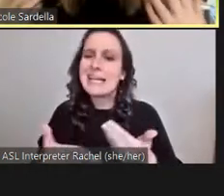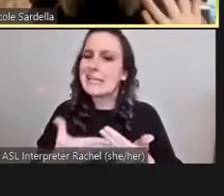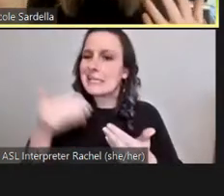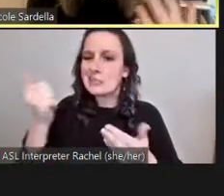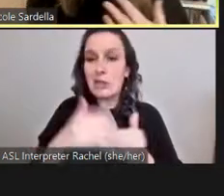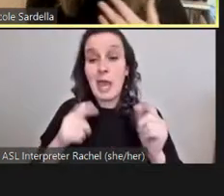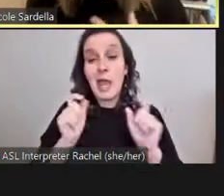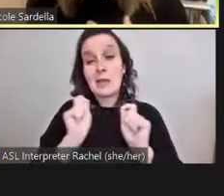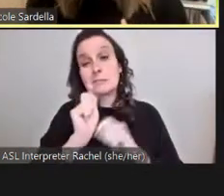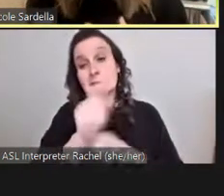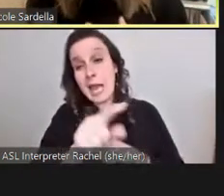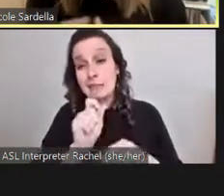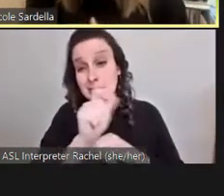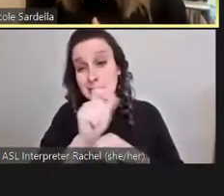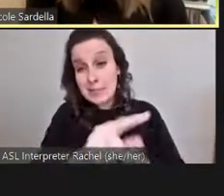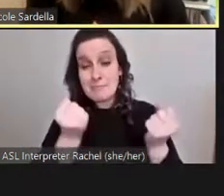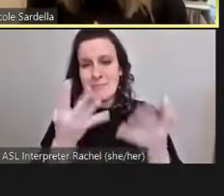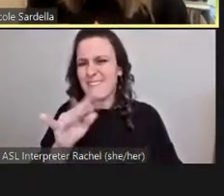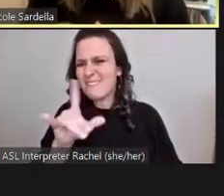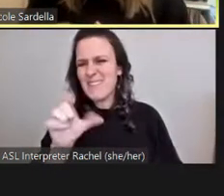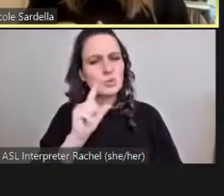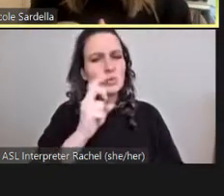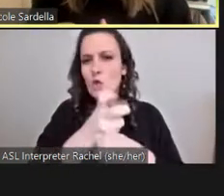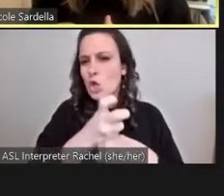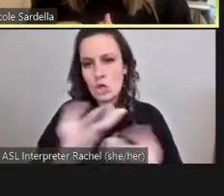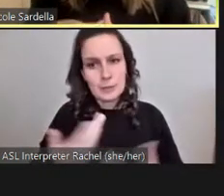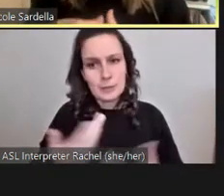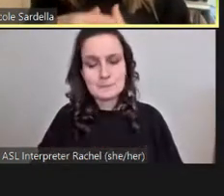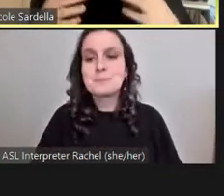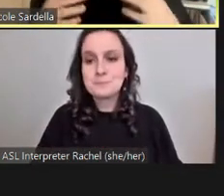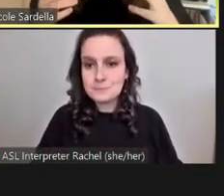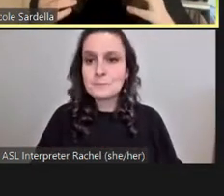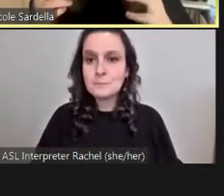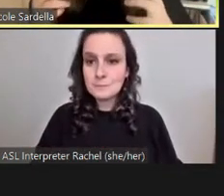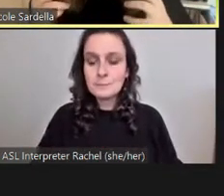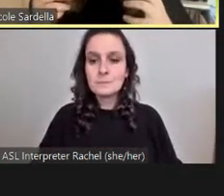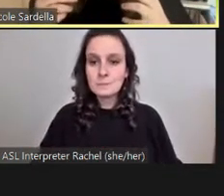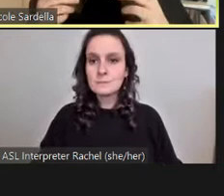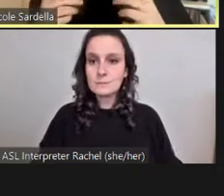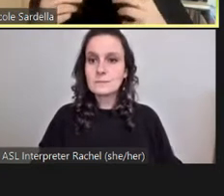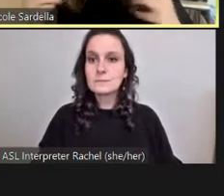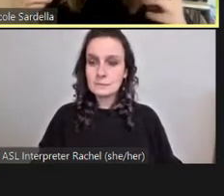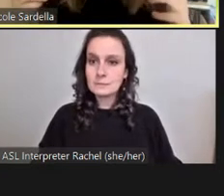than sending batches of files. And then